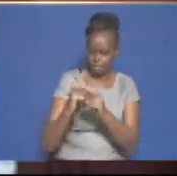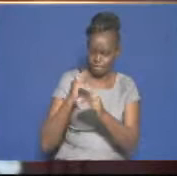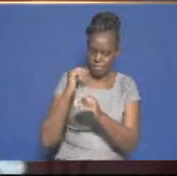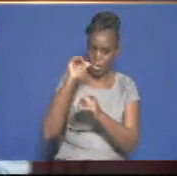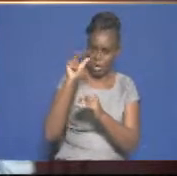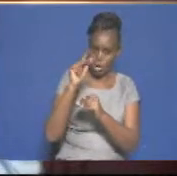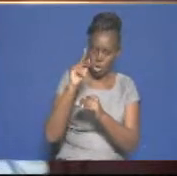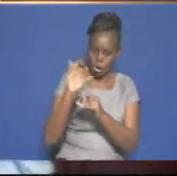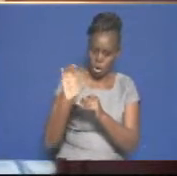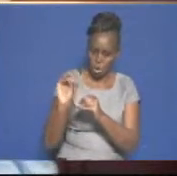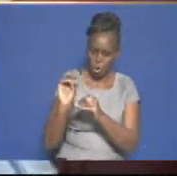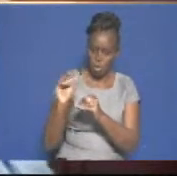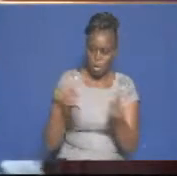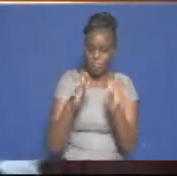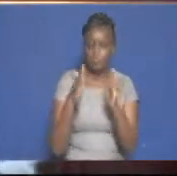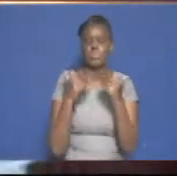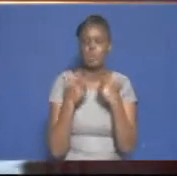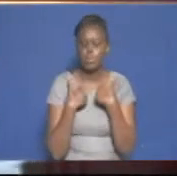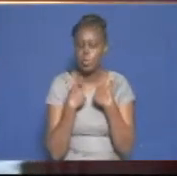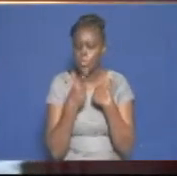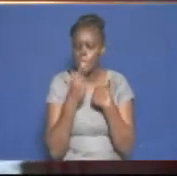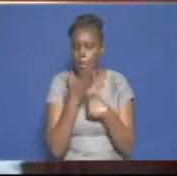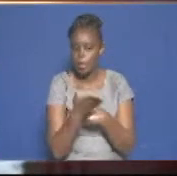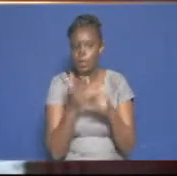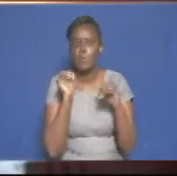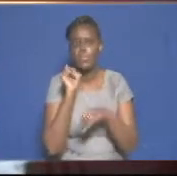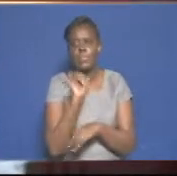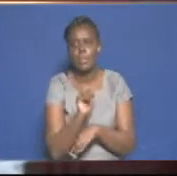this opportunity to tell you that.